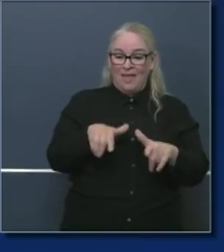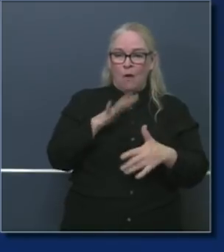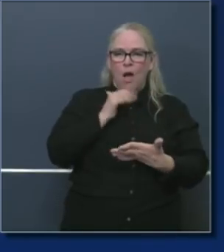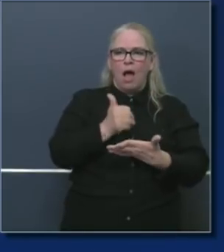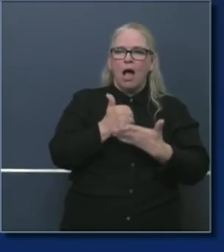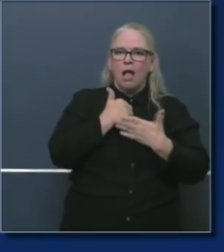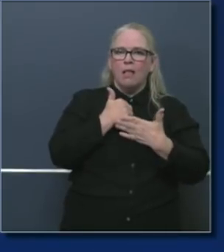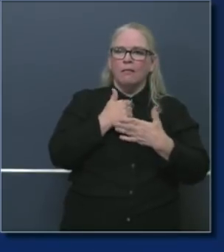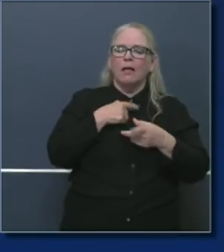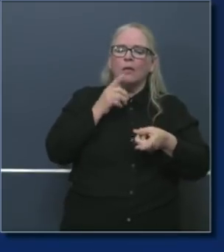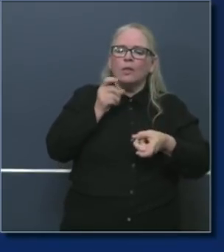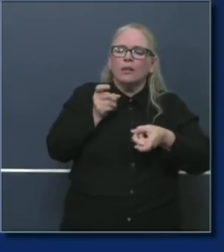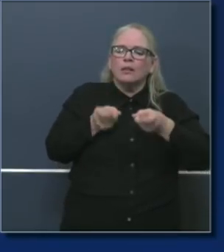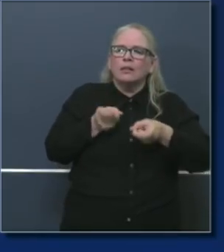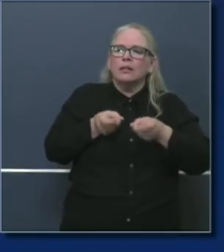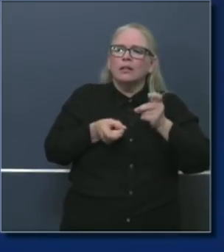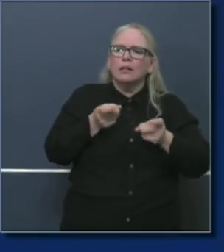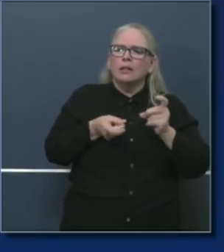order.